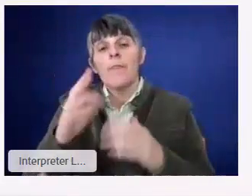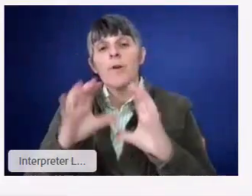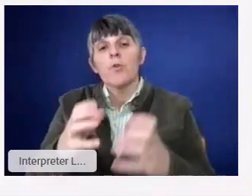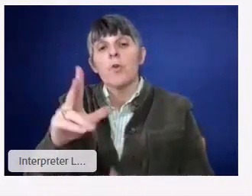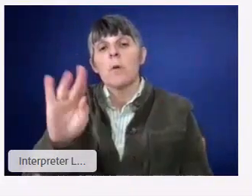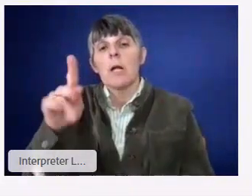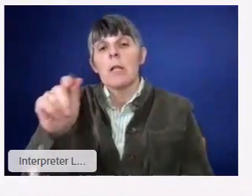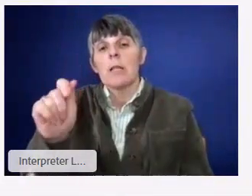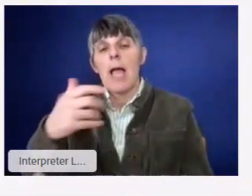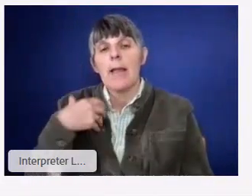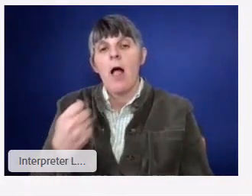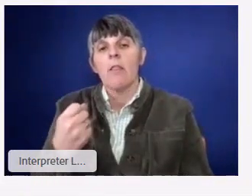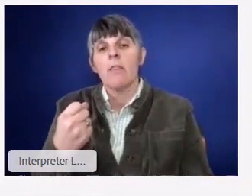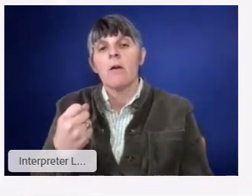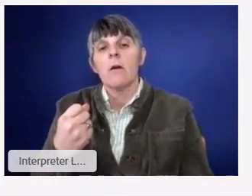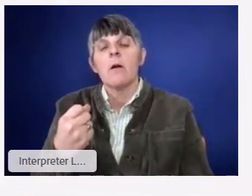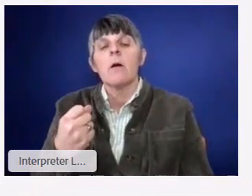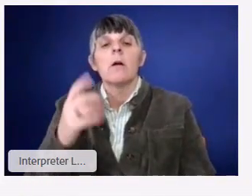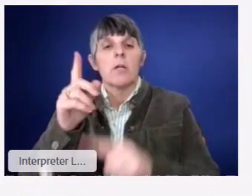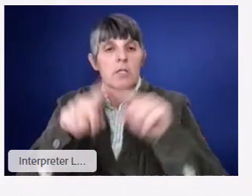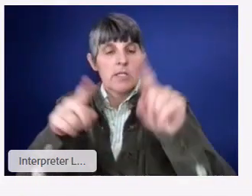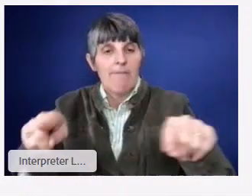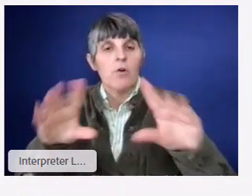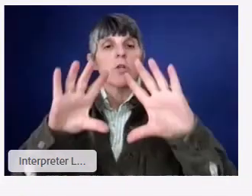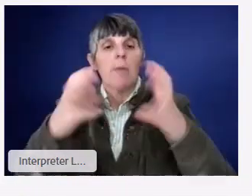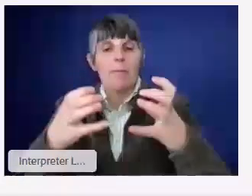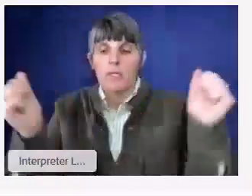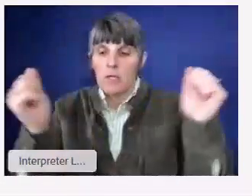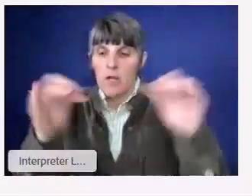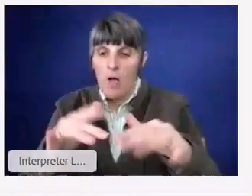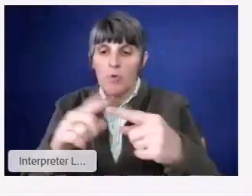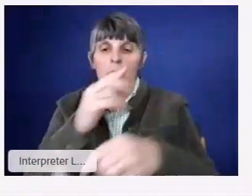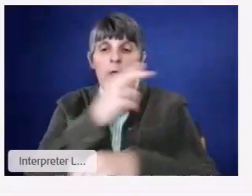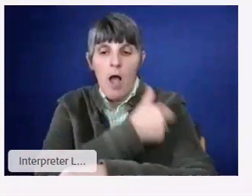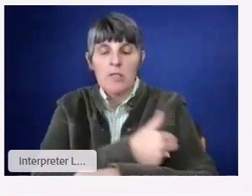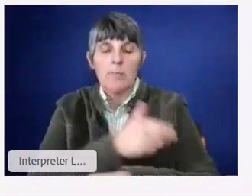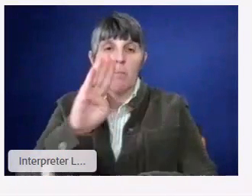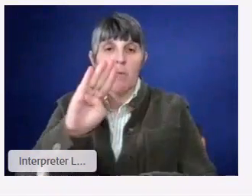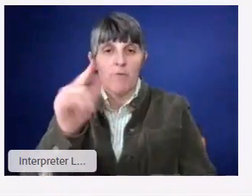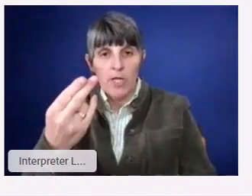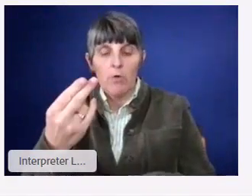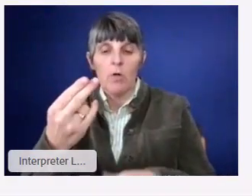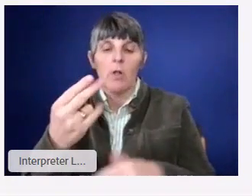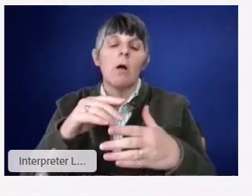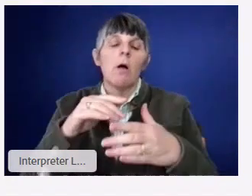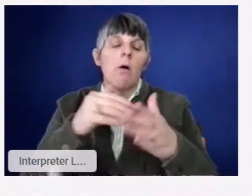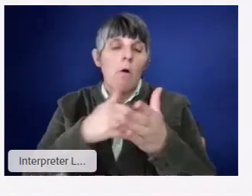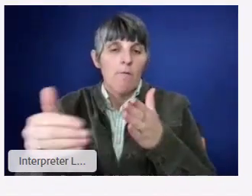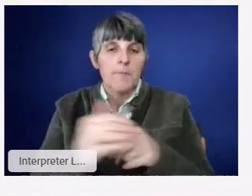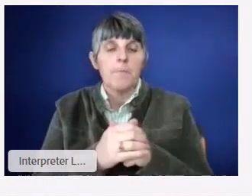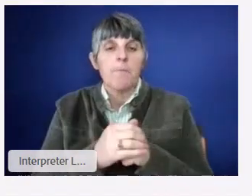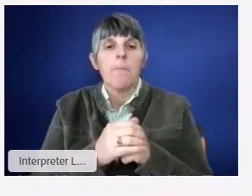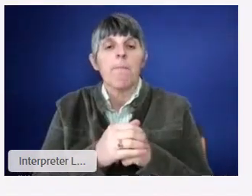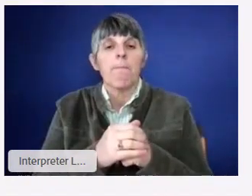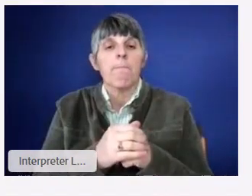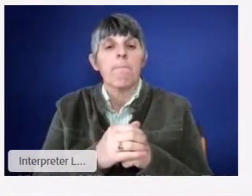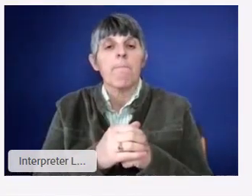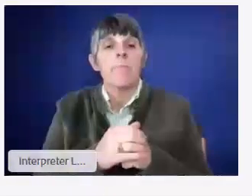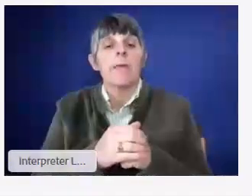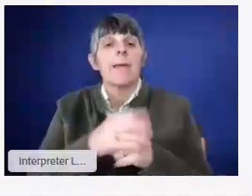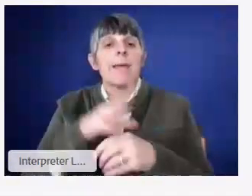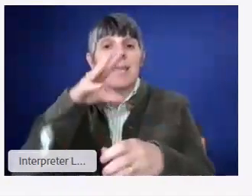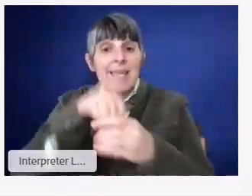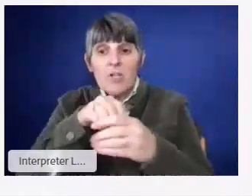Health, which sees a diverse population come to their main hospital, the Buffalo General Medical Center, on a daily basis. Indoor navigation at